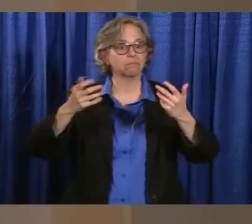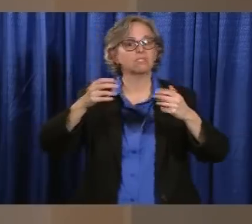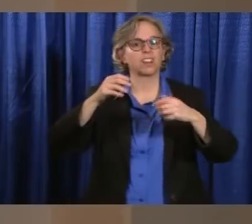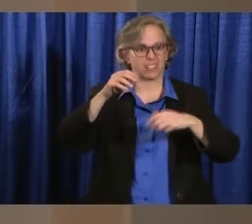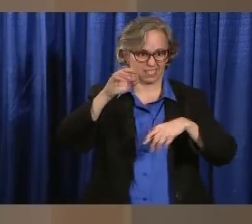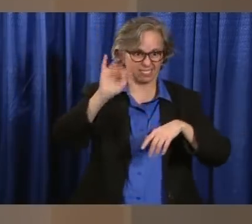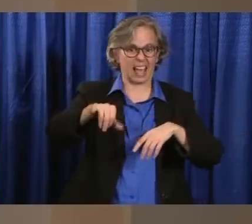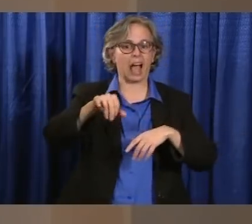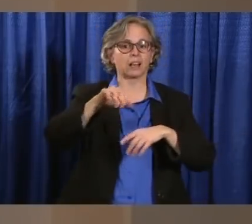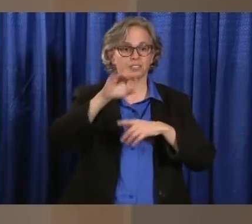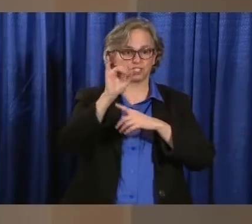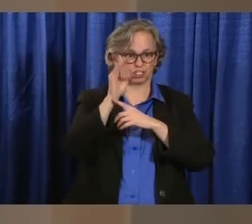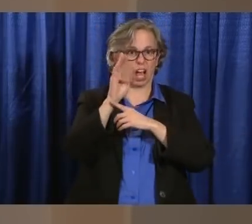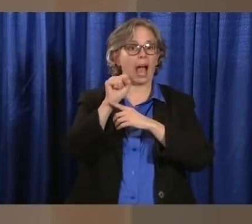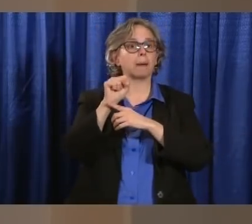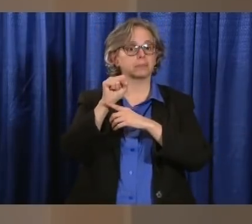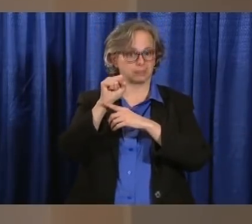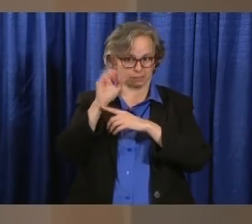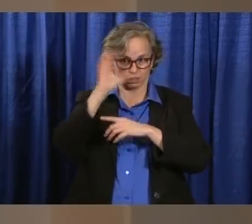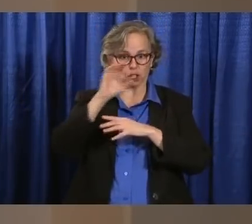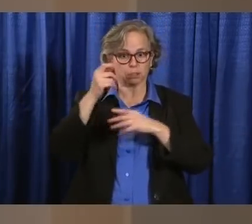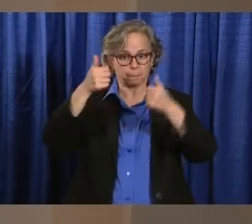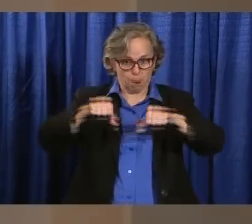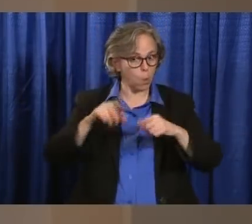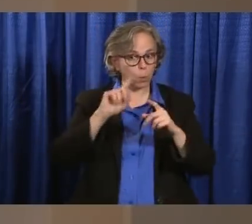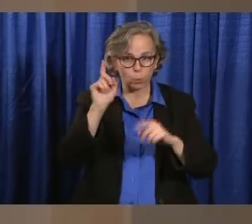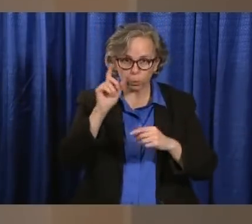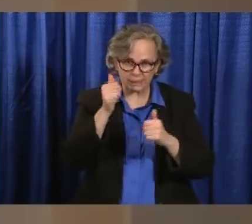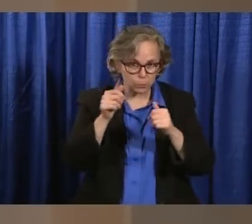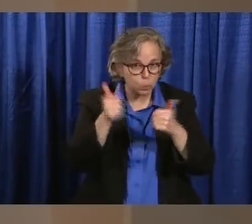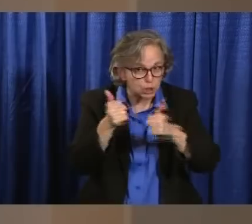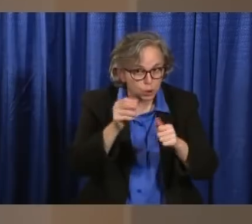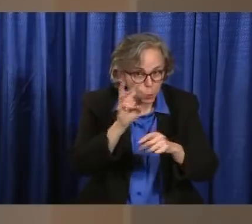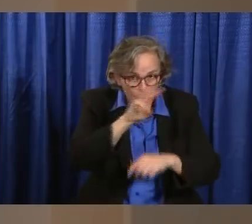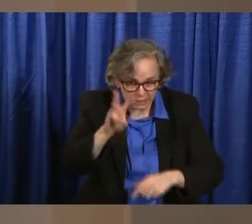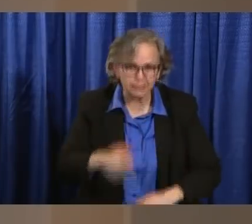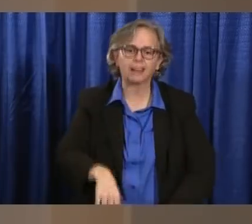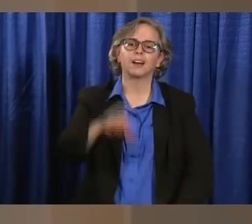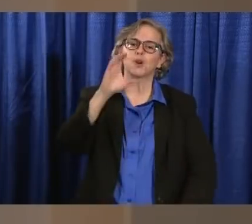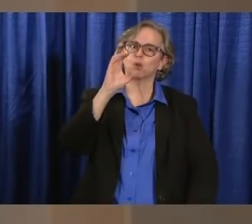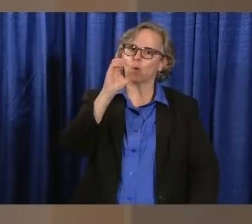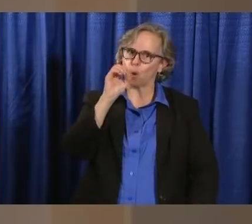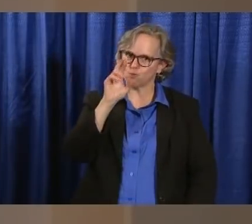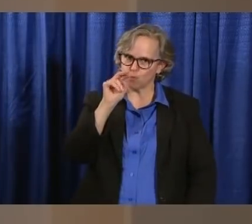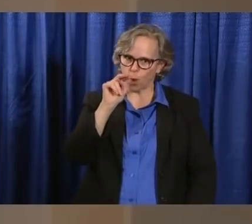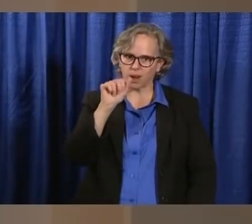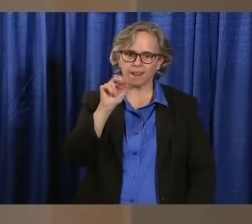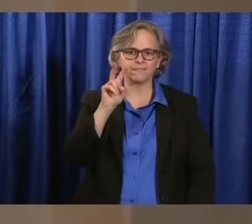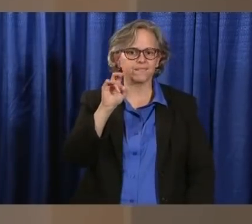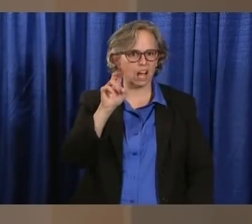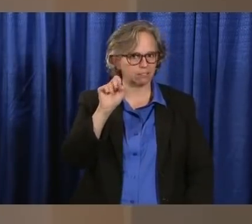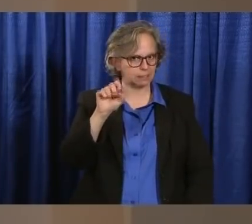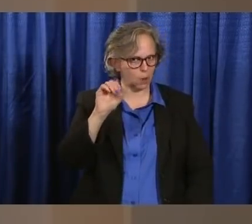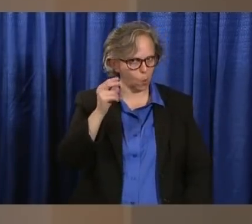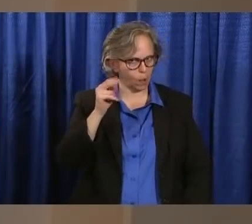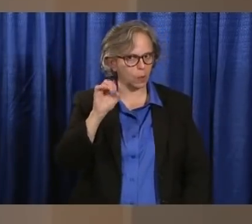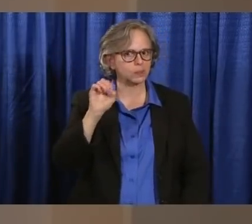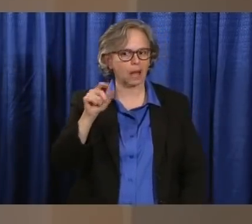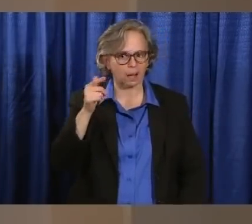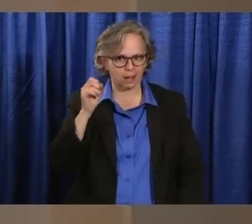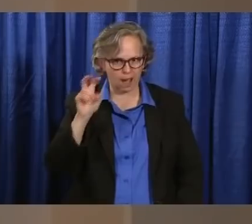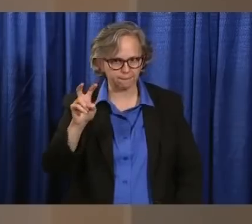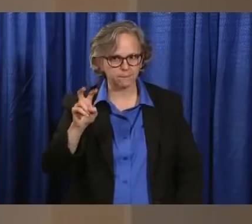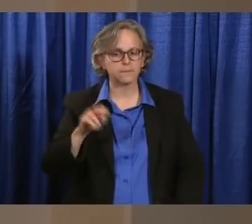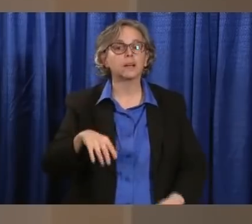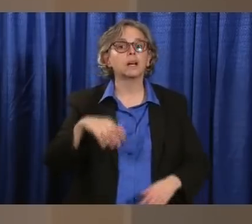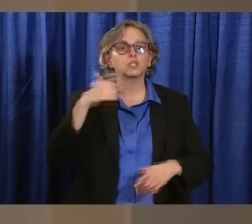coronavirus.ohio.gov/job search, or you could search there. We had 11,000 as of yesterday. Today, there are 21,000 jobs on there, just that turnaround